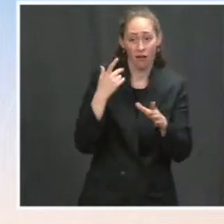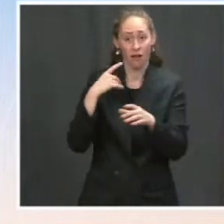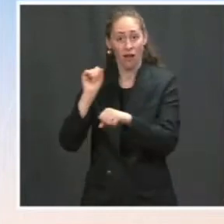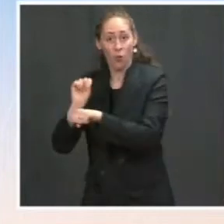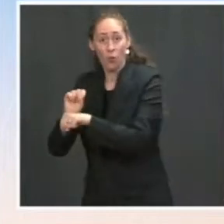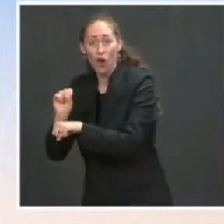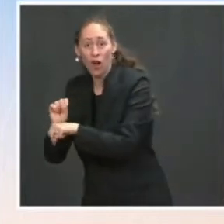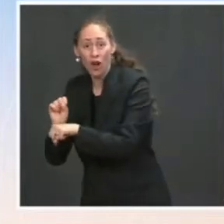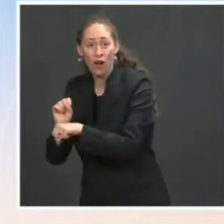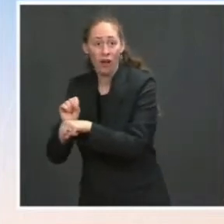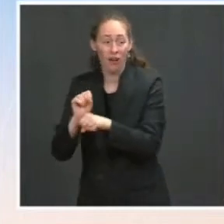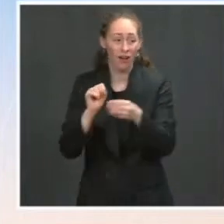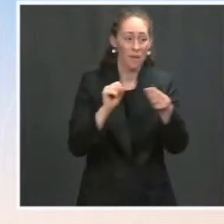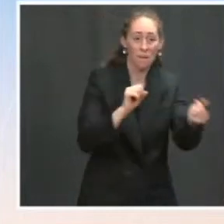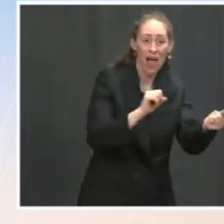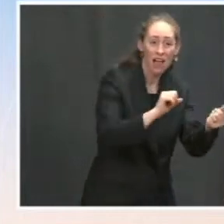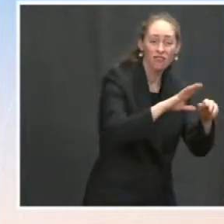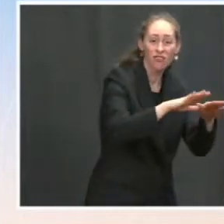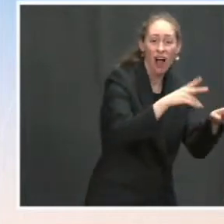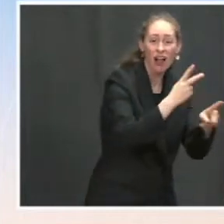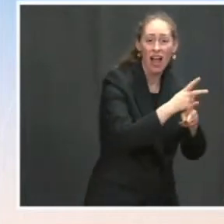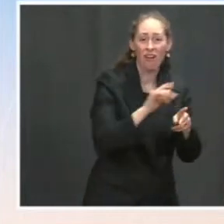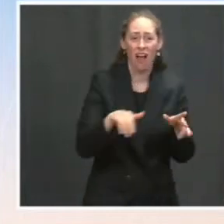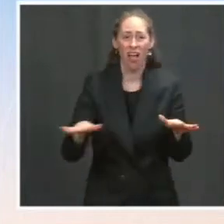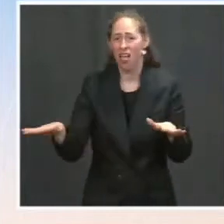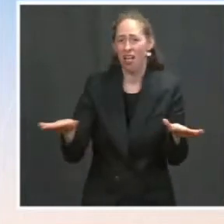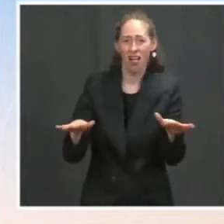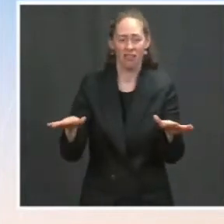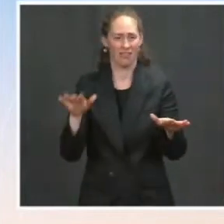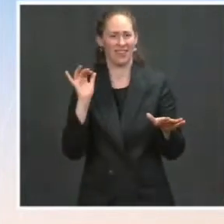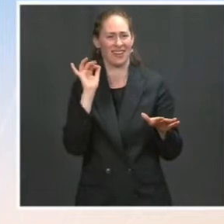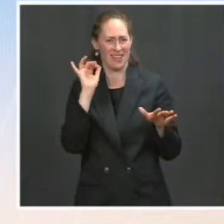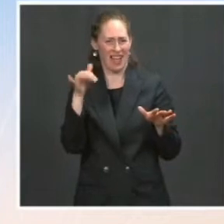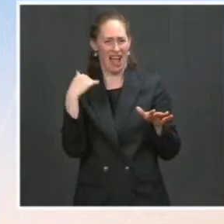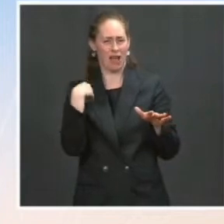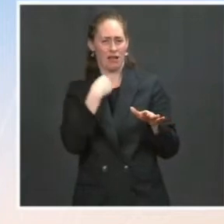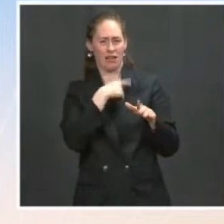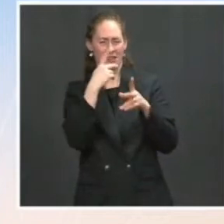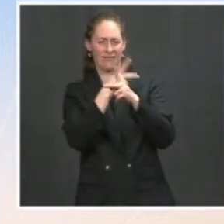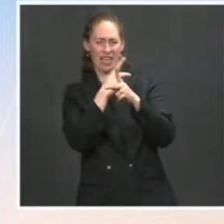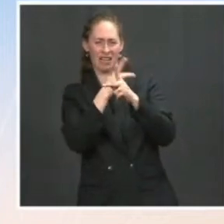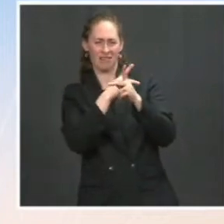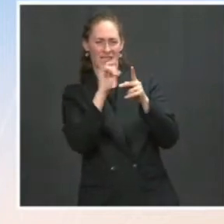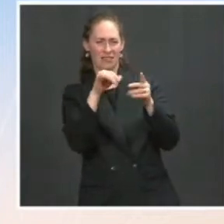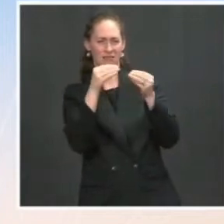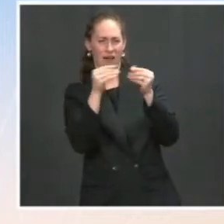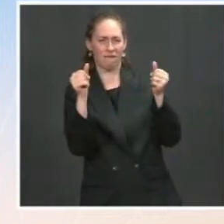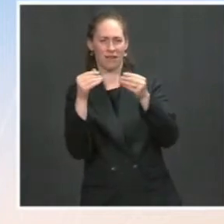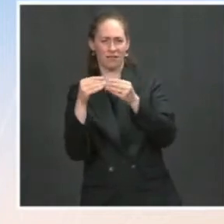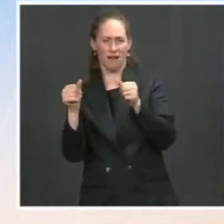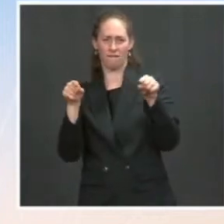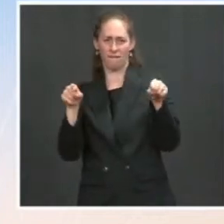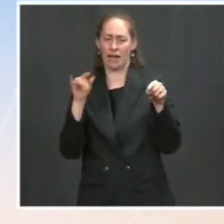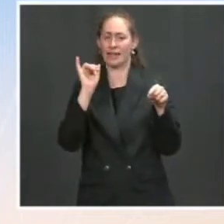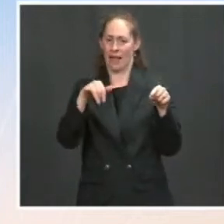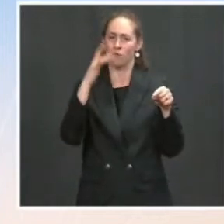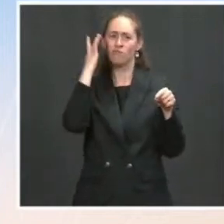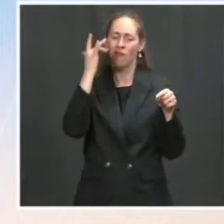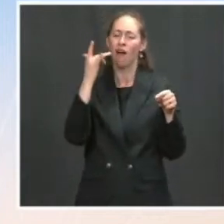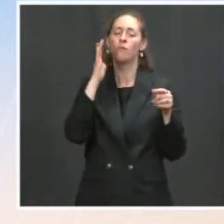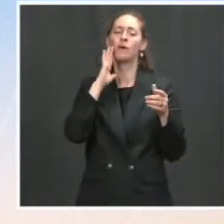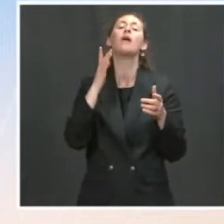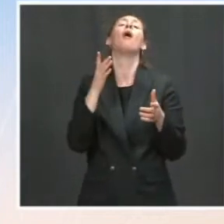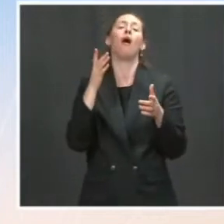to remain solutions oriented on areas where we feel can be most beneficial to the economy and not